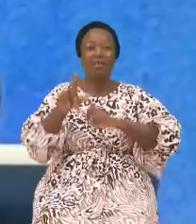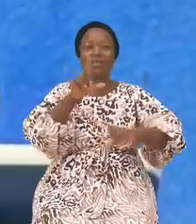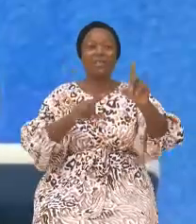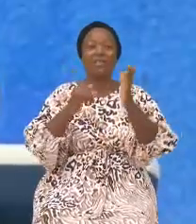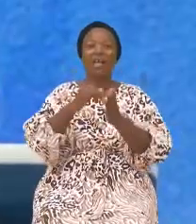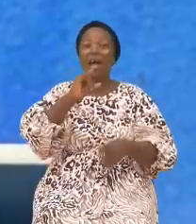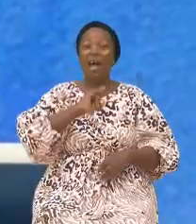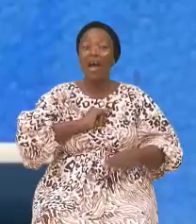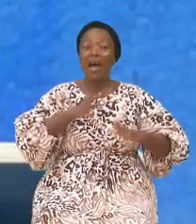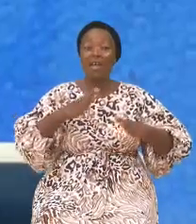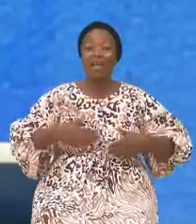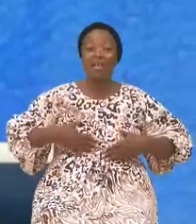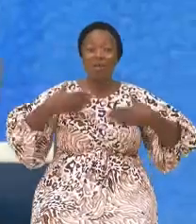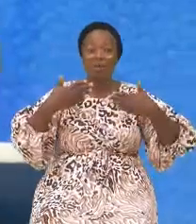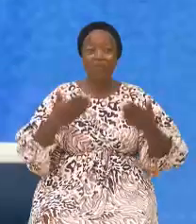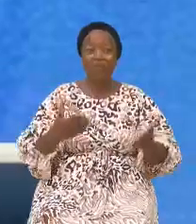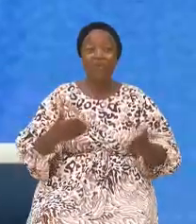your possession.